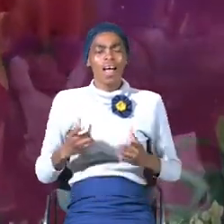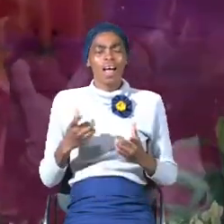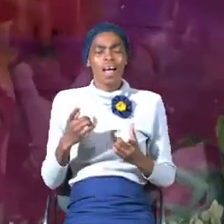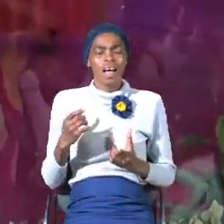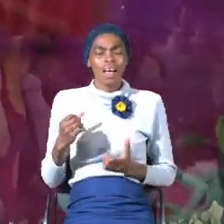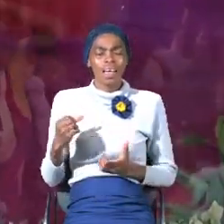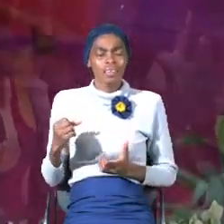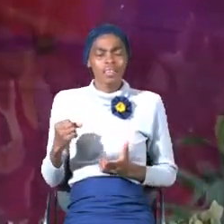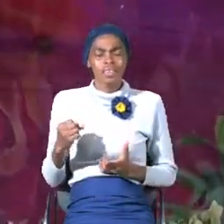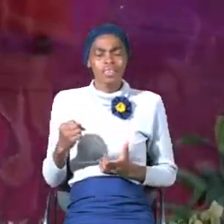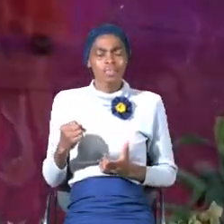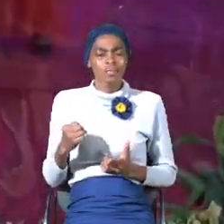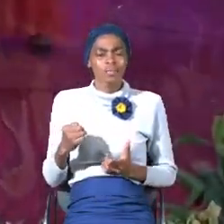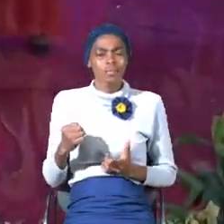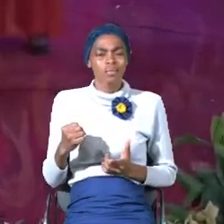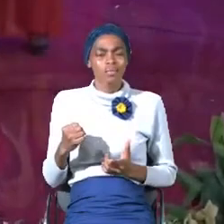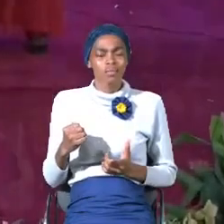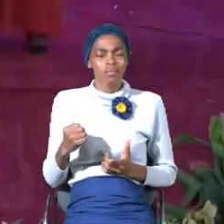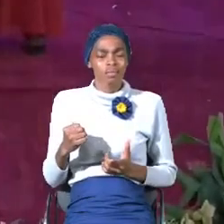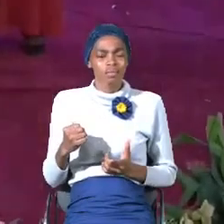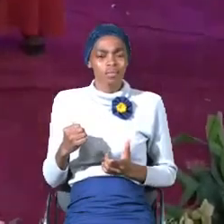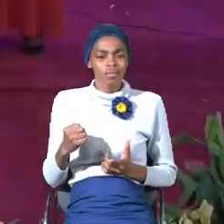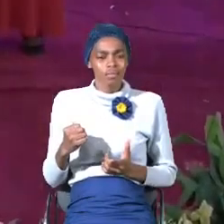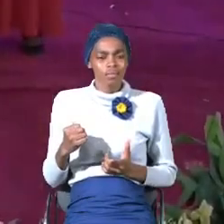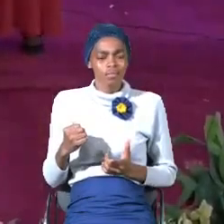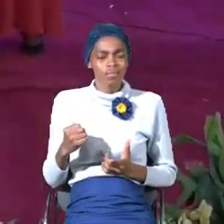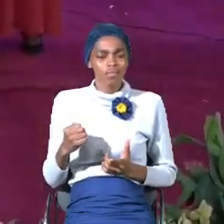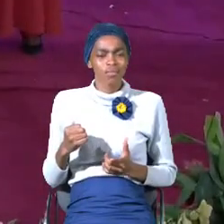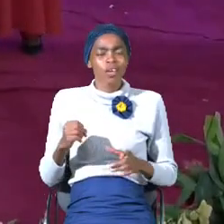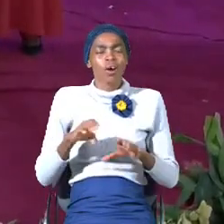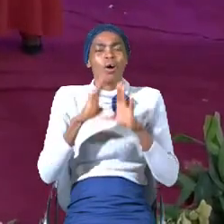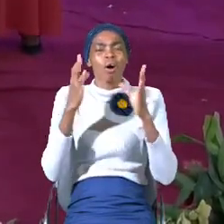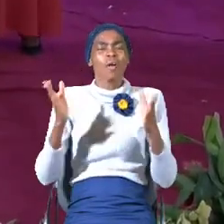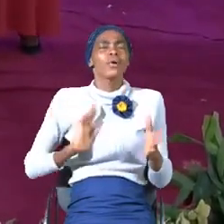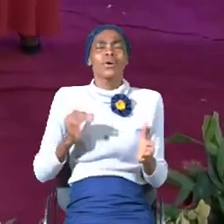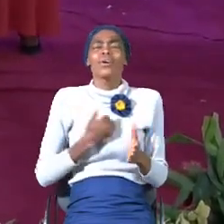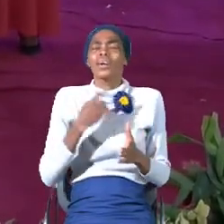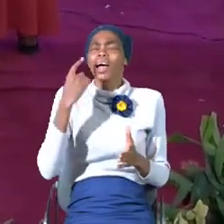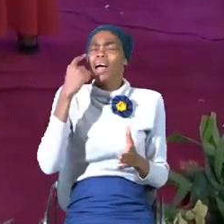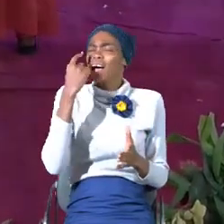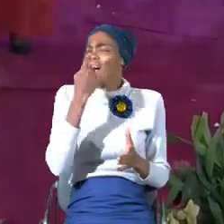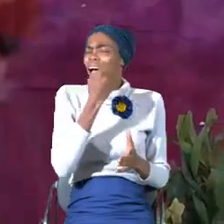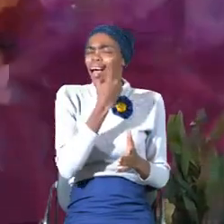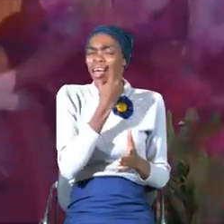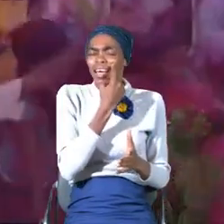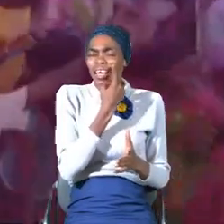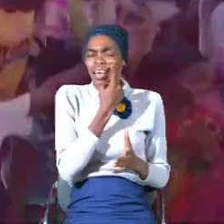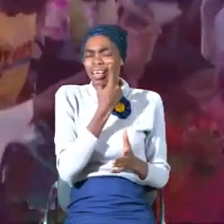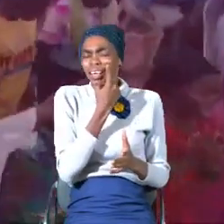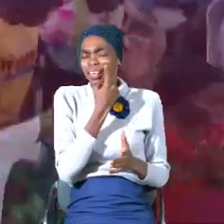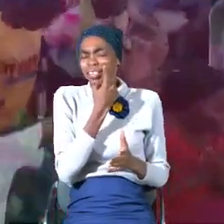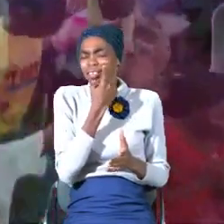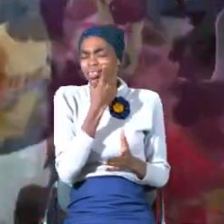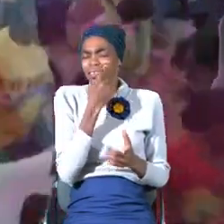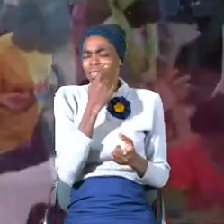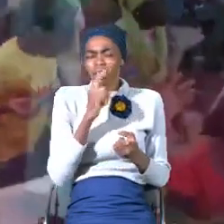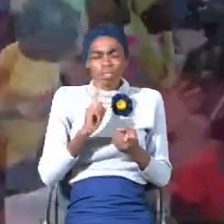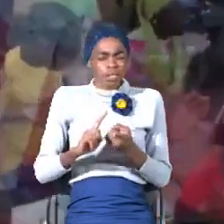lives. Your work is to reveal Jesus. Open our eyes.